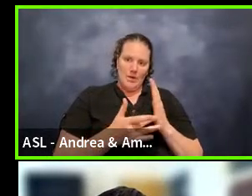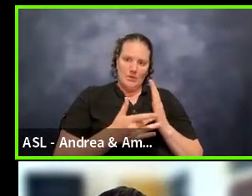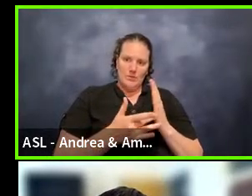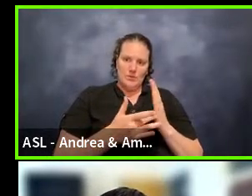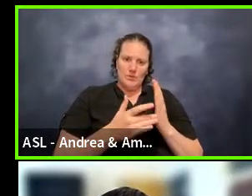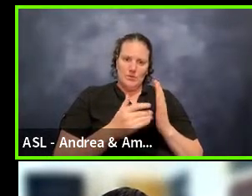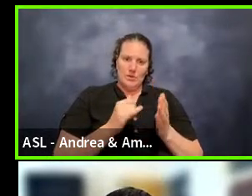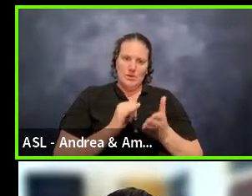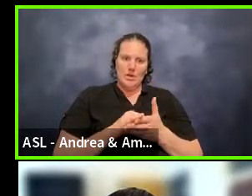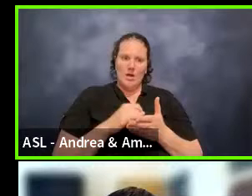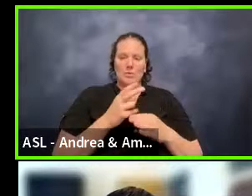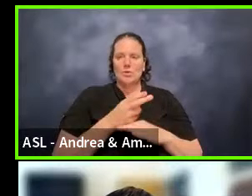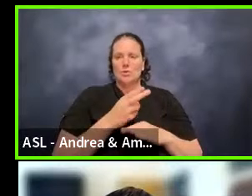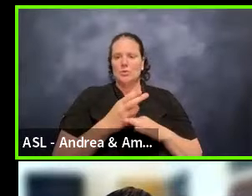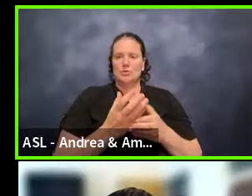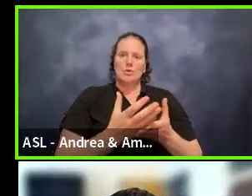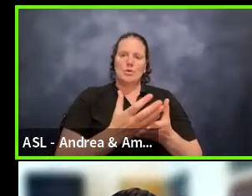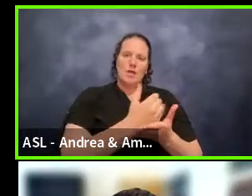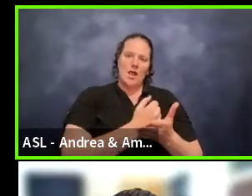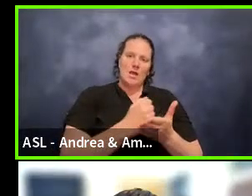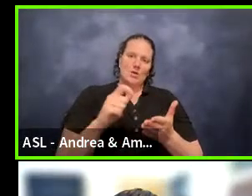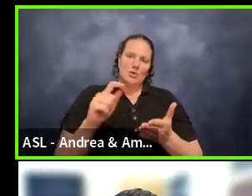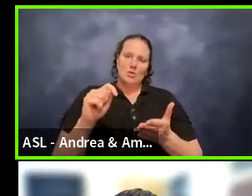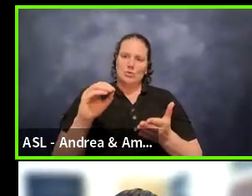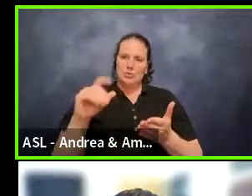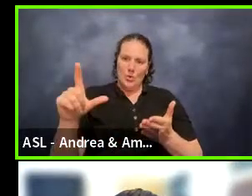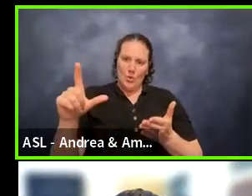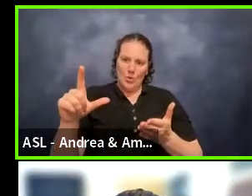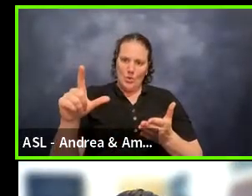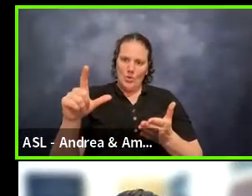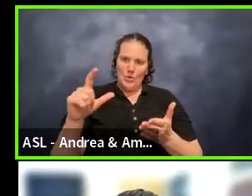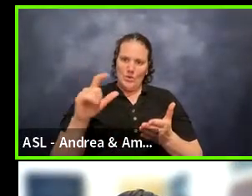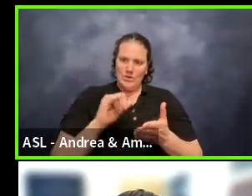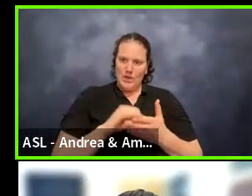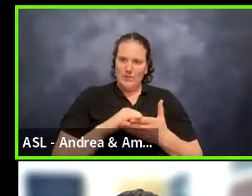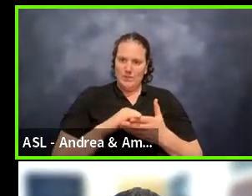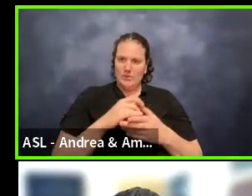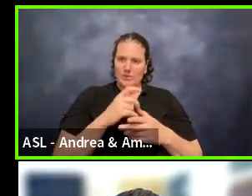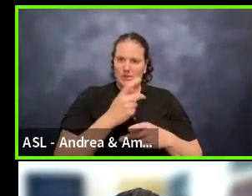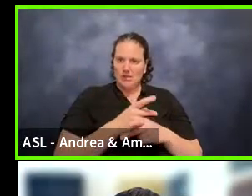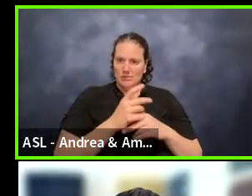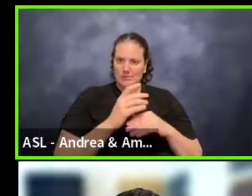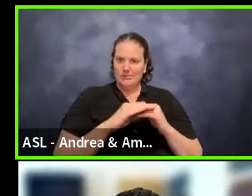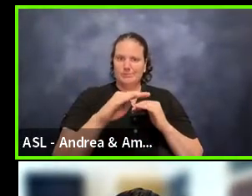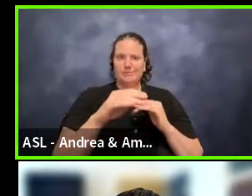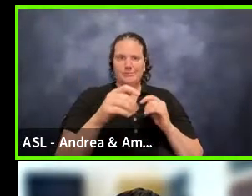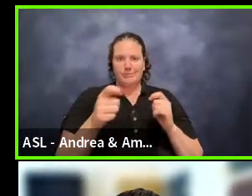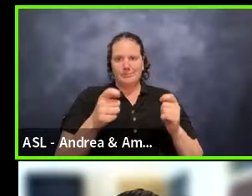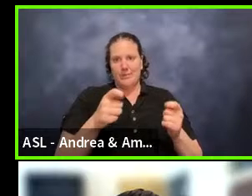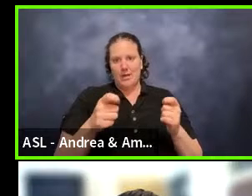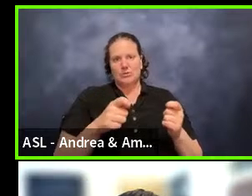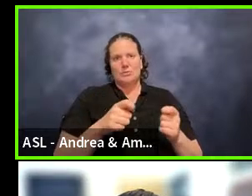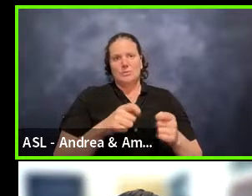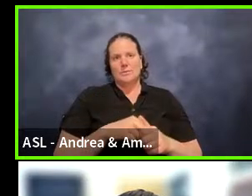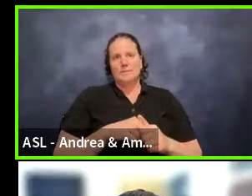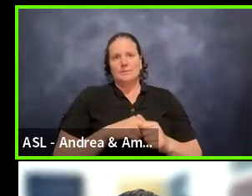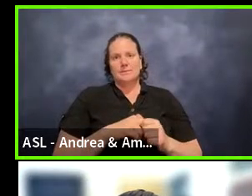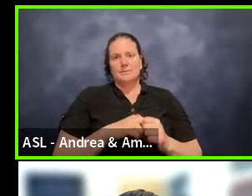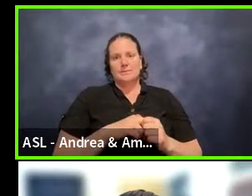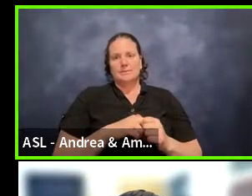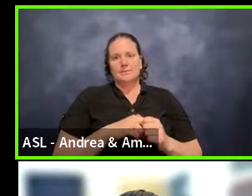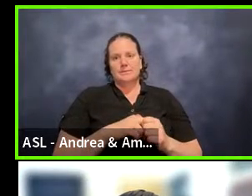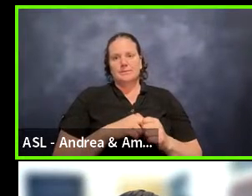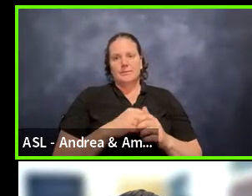we use to collect the tolls will remain somewhat static and manageable. So our cost to